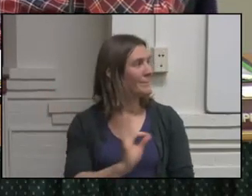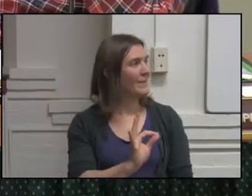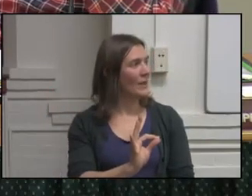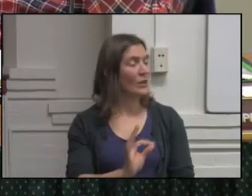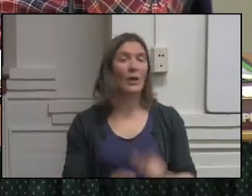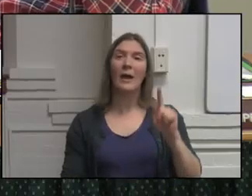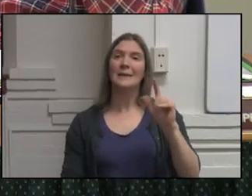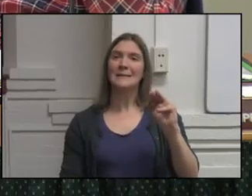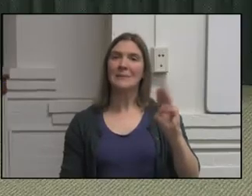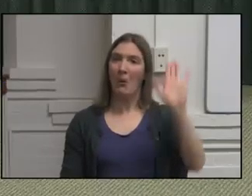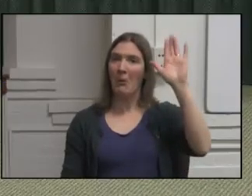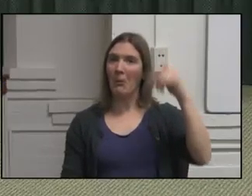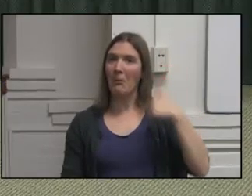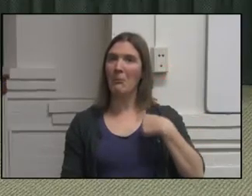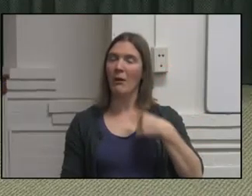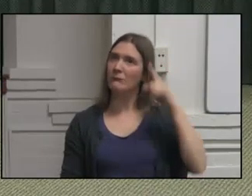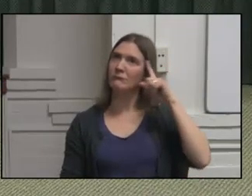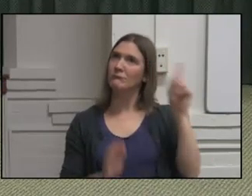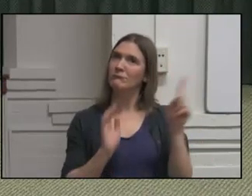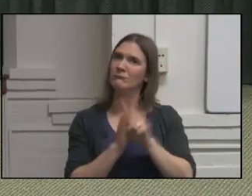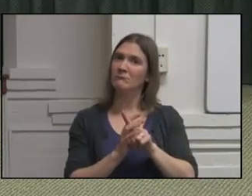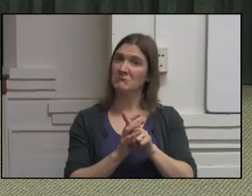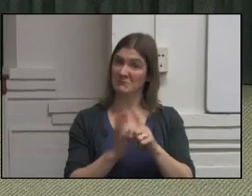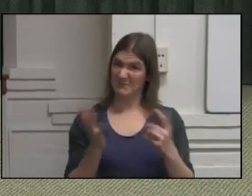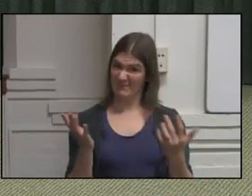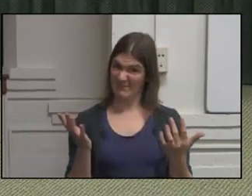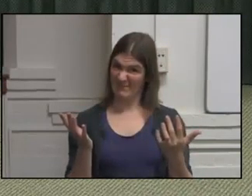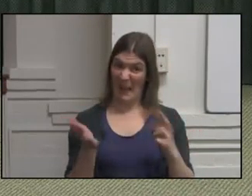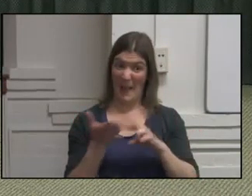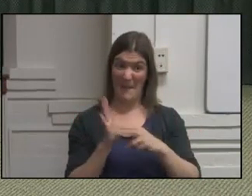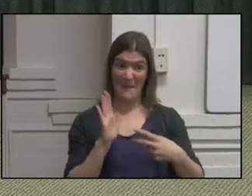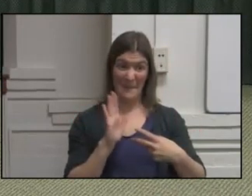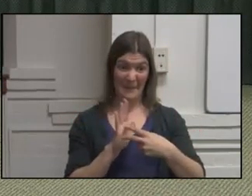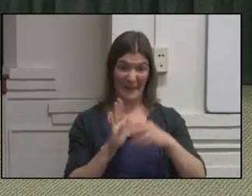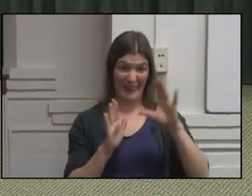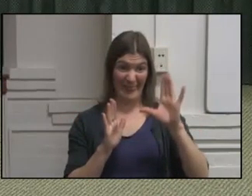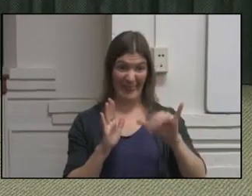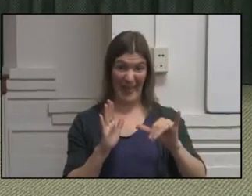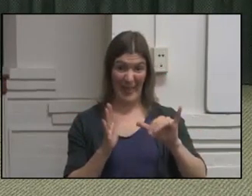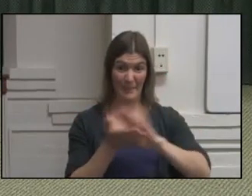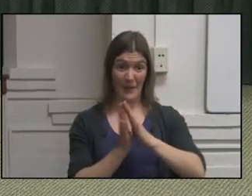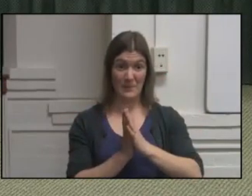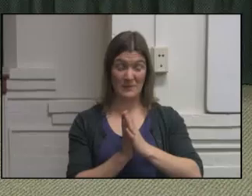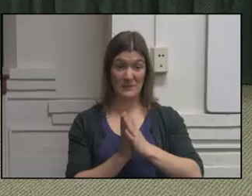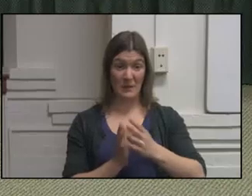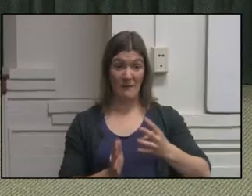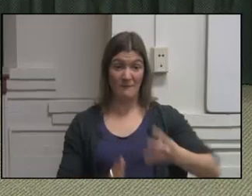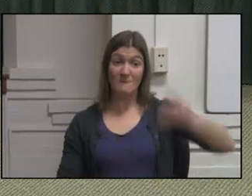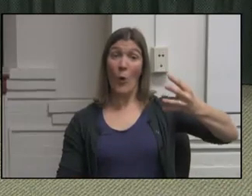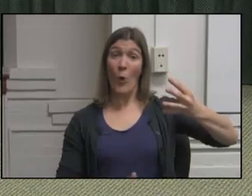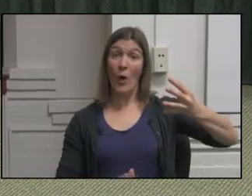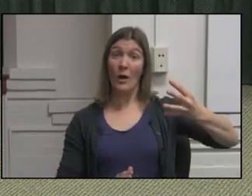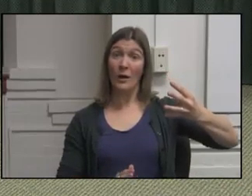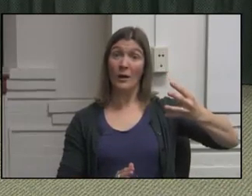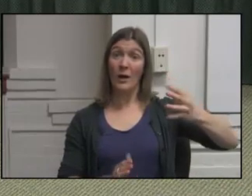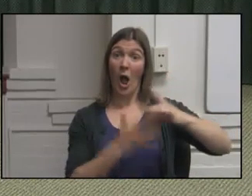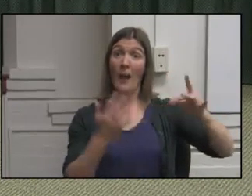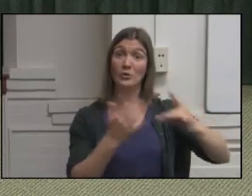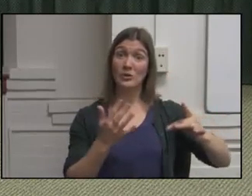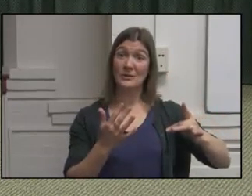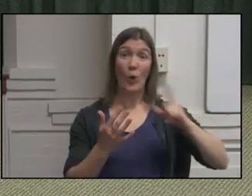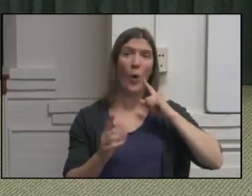I'm just curious, something just occurred to me. Does this add to our list of now four, or does this just a one-off? It's